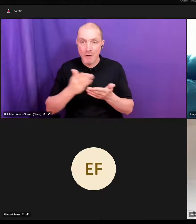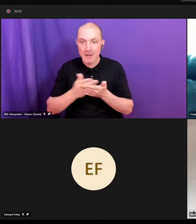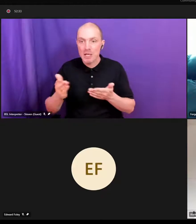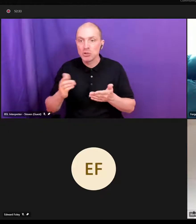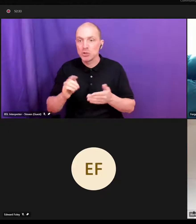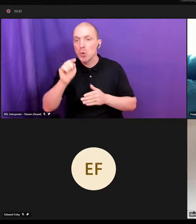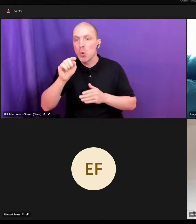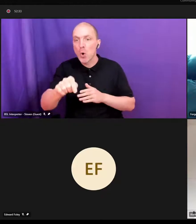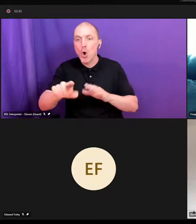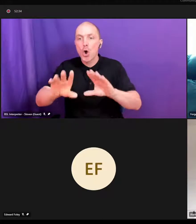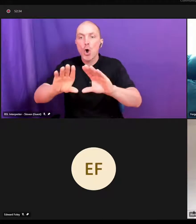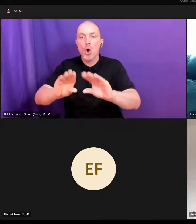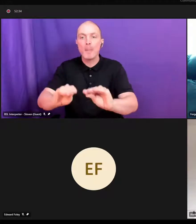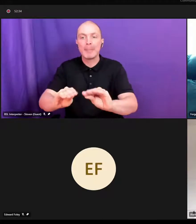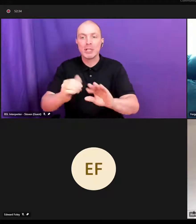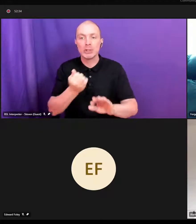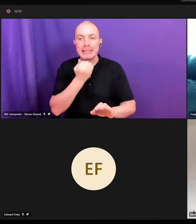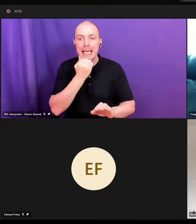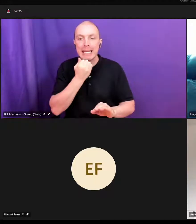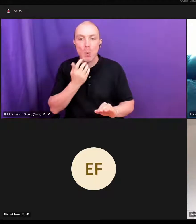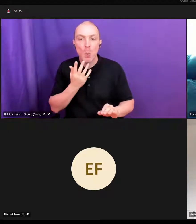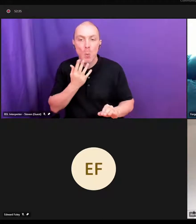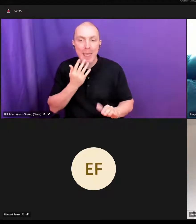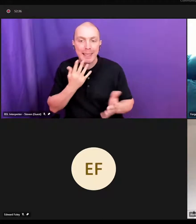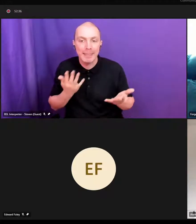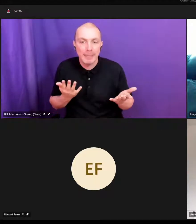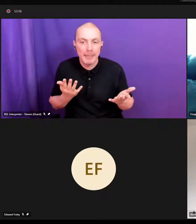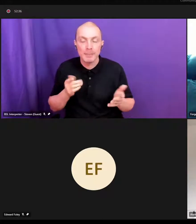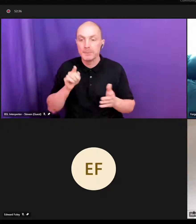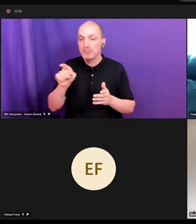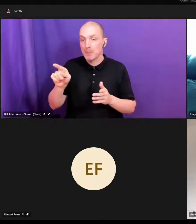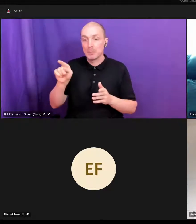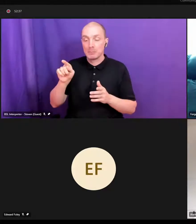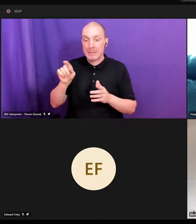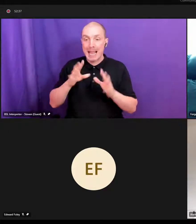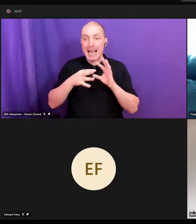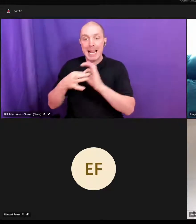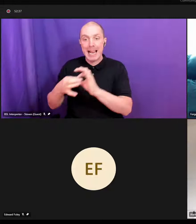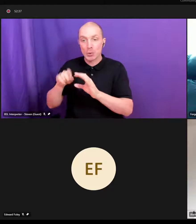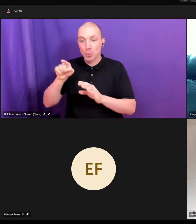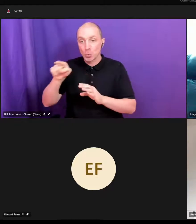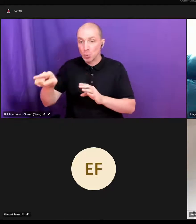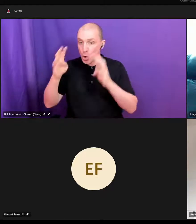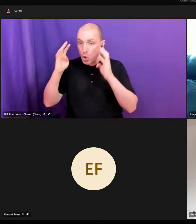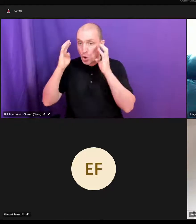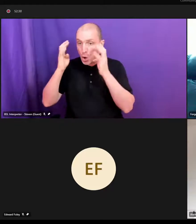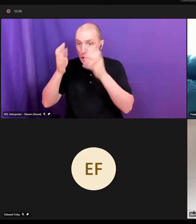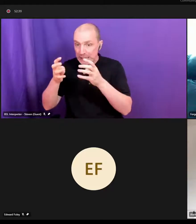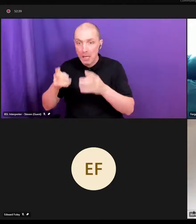completion date at hand. In terms of the concerns, Councillor Fagan, they haven't been raised